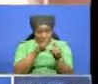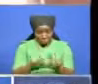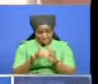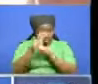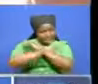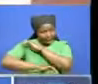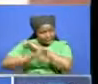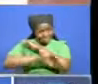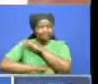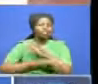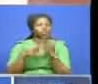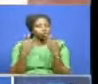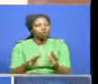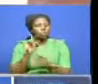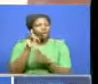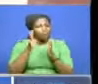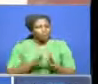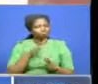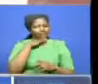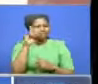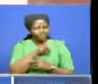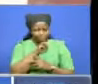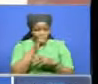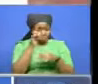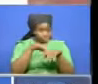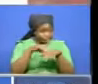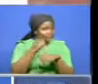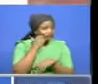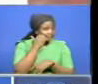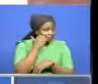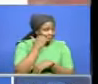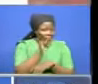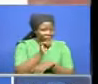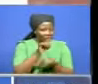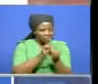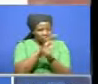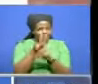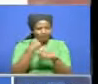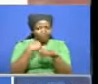patient to the disease over the same period, taking the death toll to